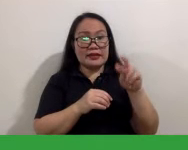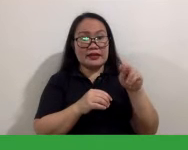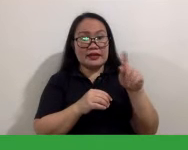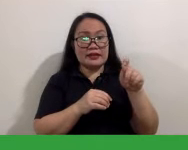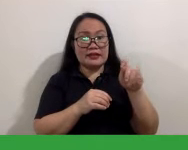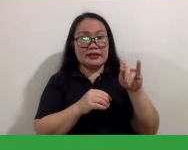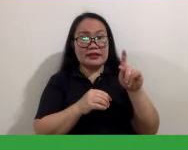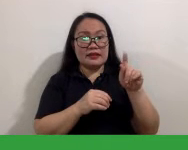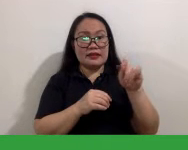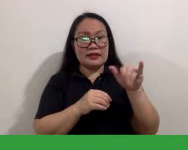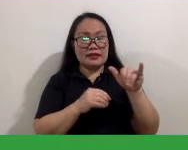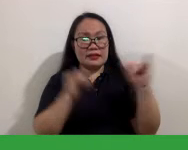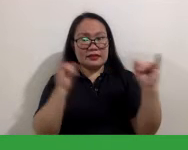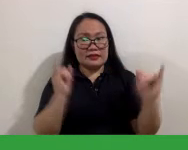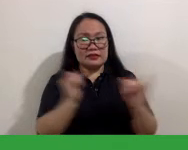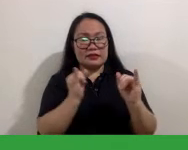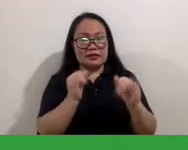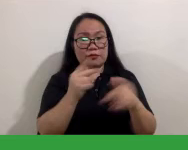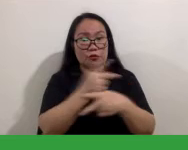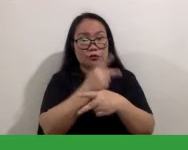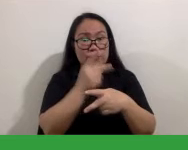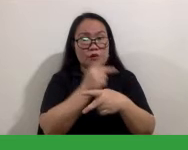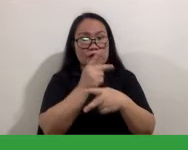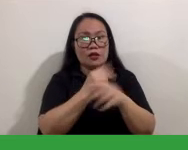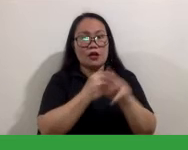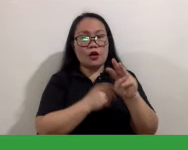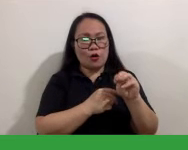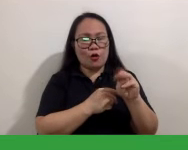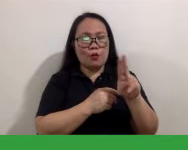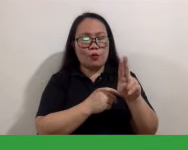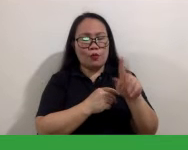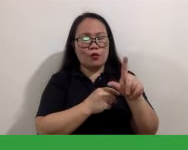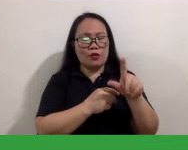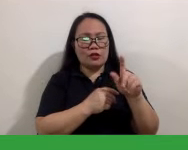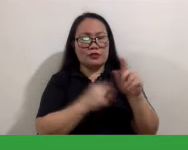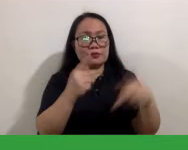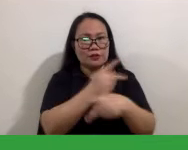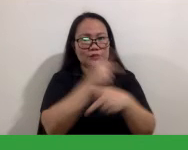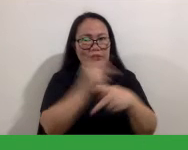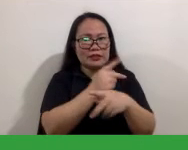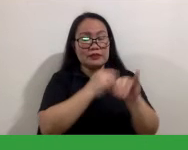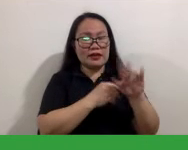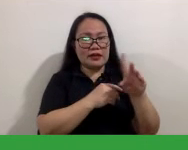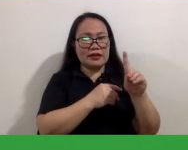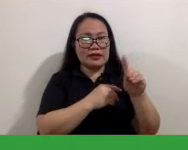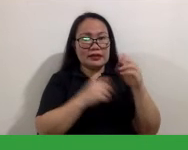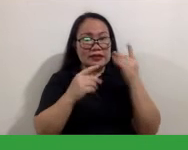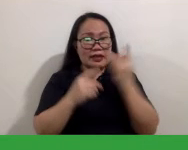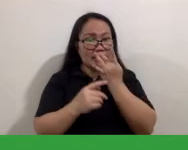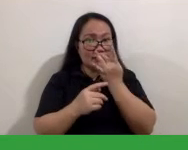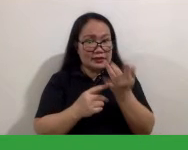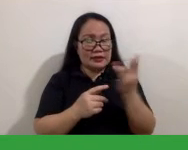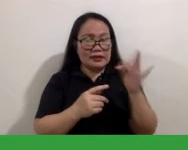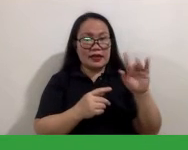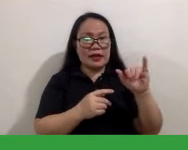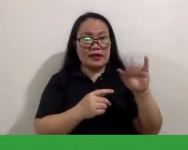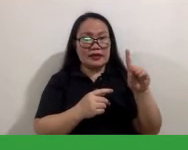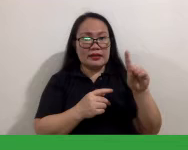identity. Ngayon, what is the operation? Multiplication. So, multiplicative identity property.